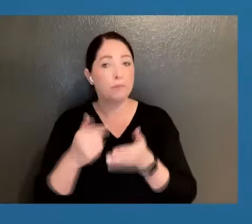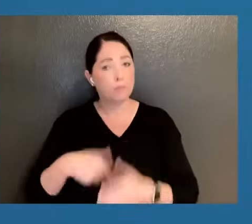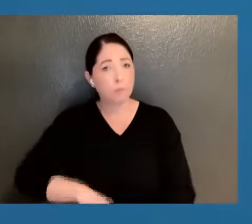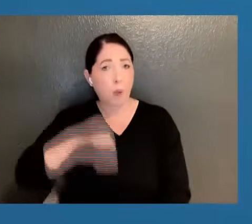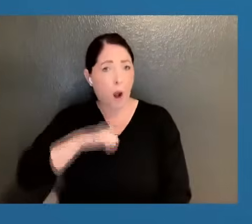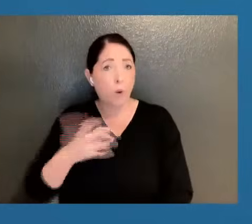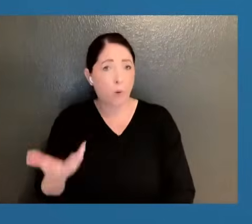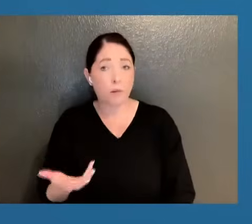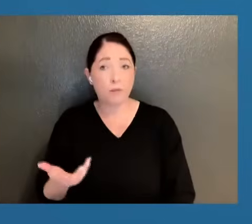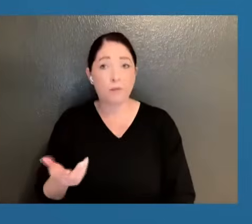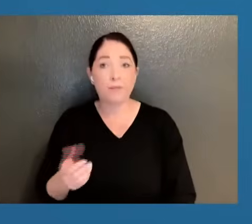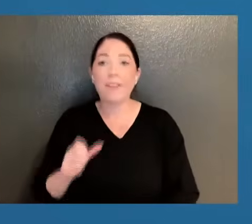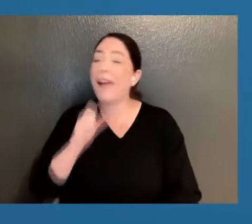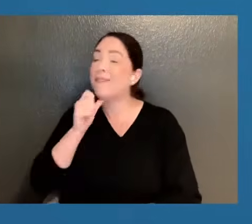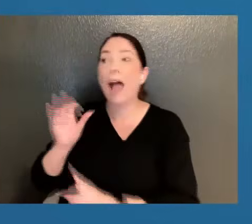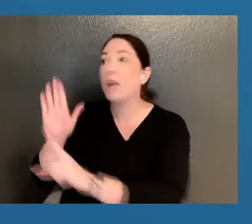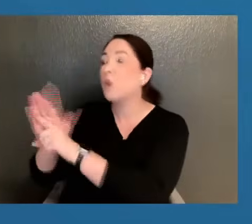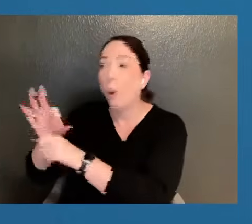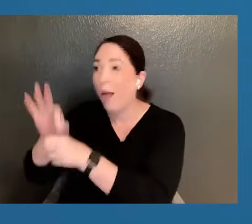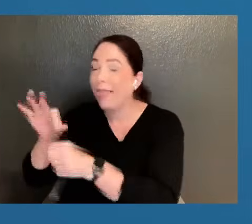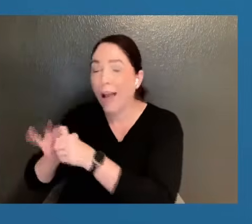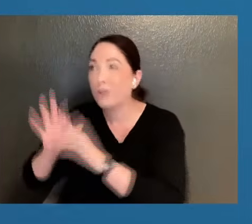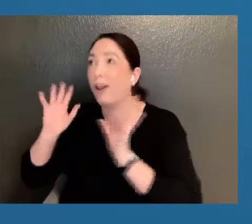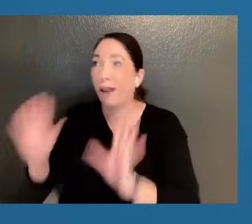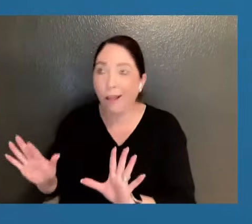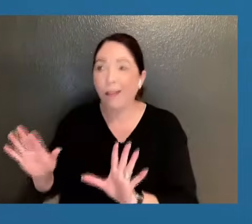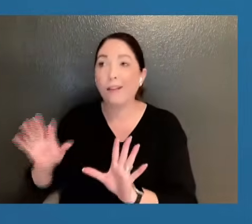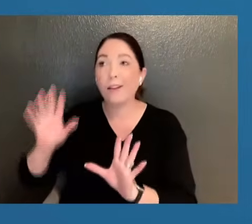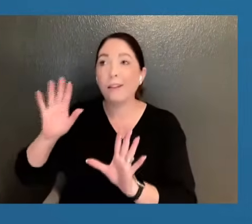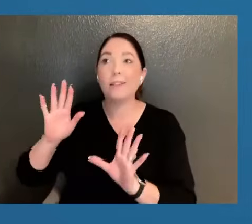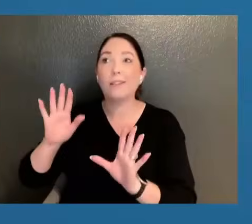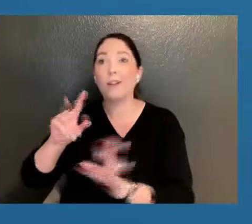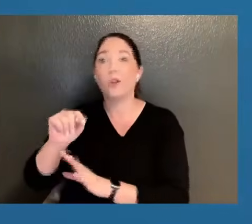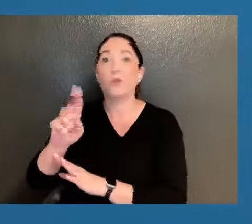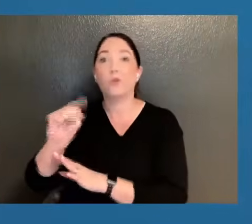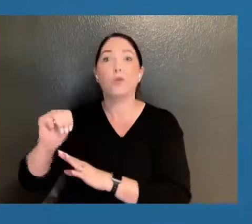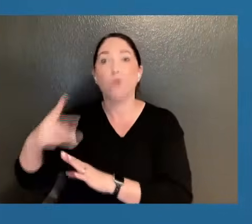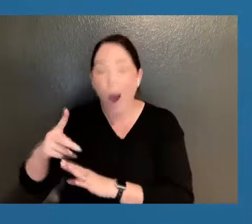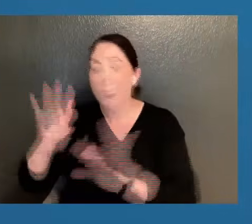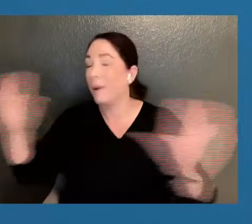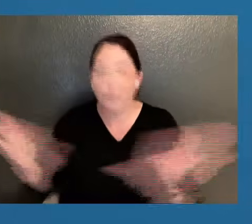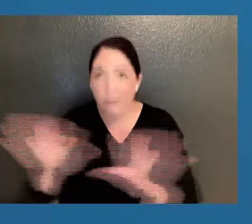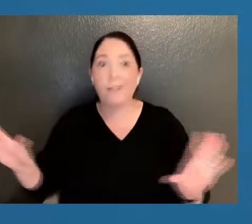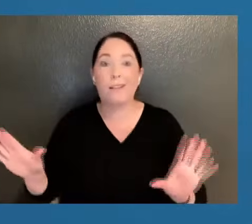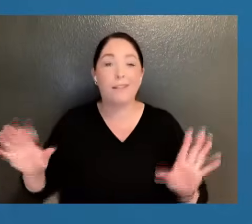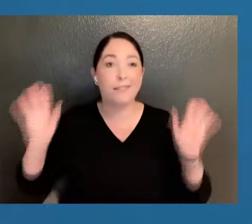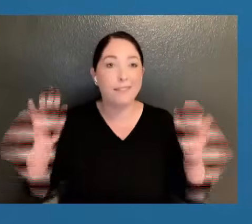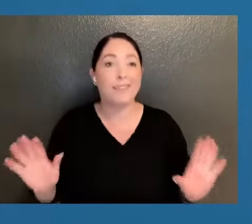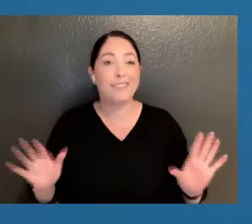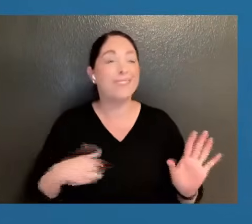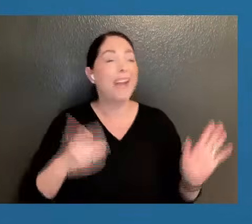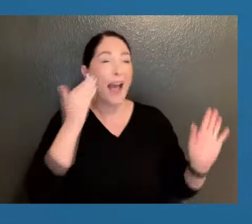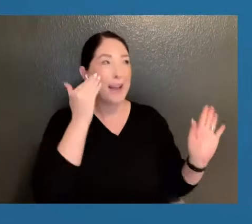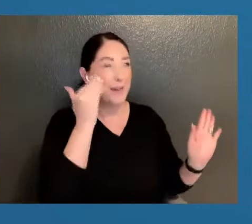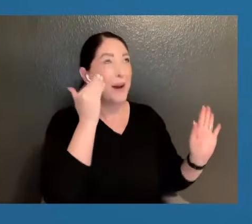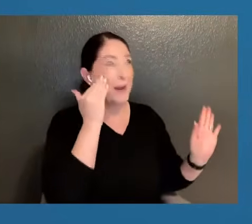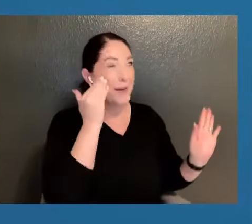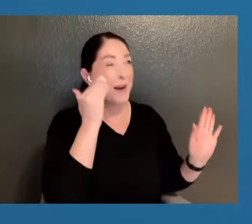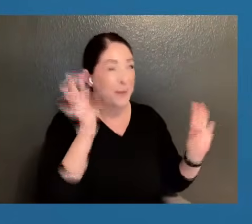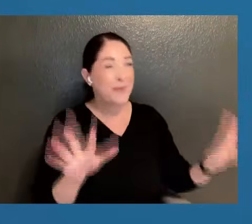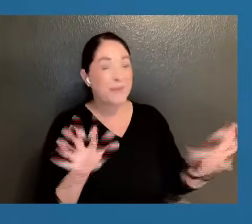I wasn't talking about your election. Donald Trump, 2024. I